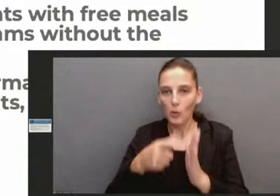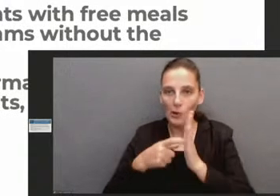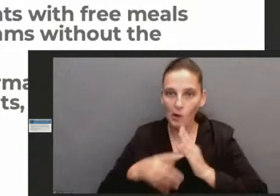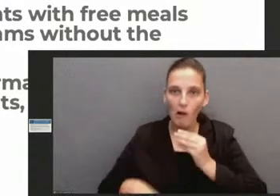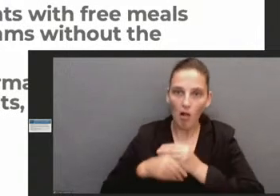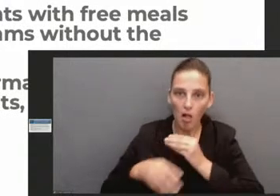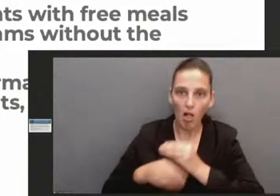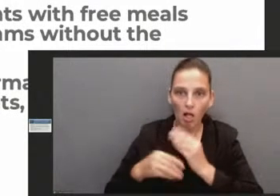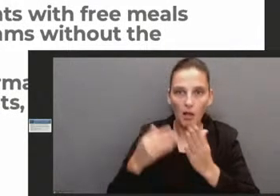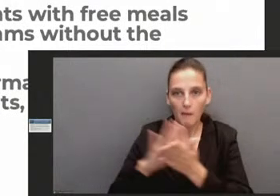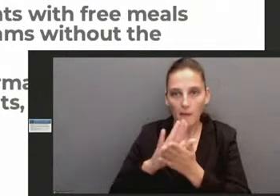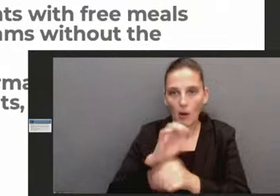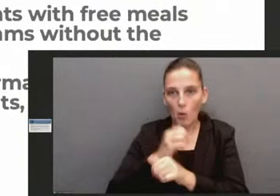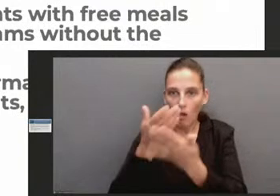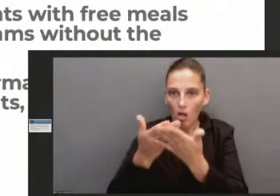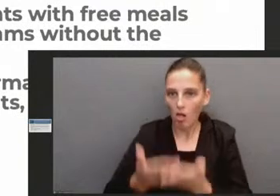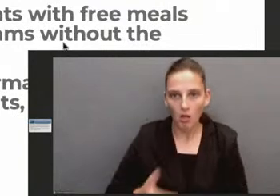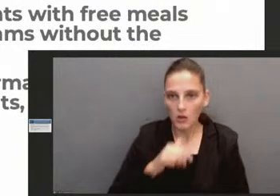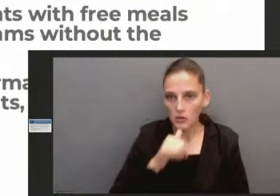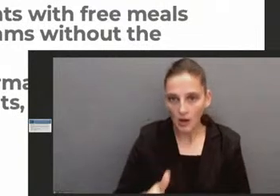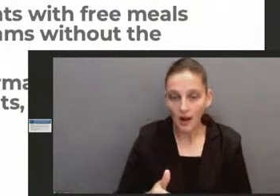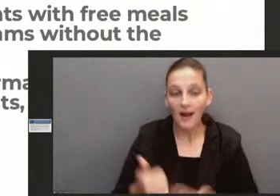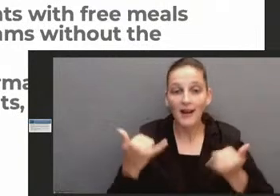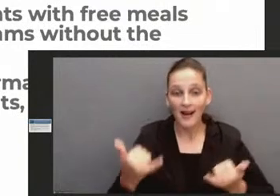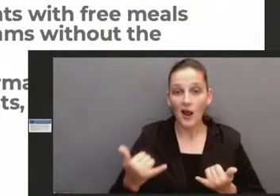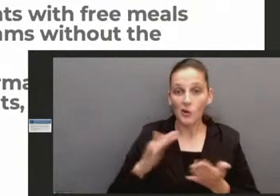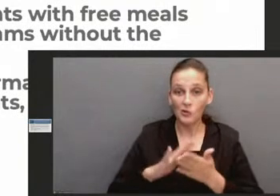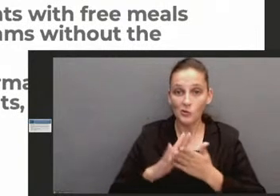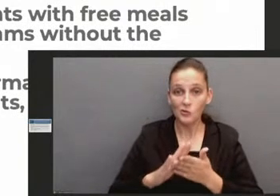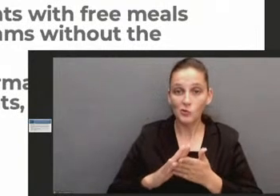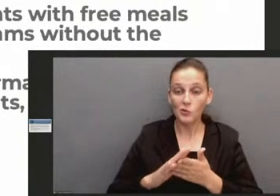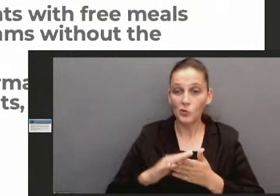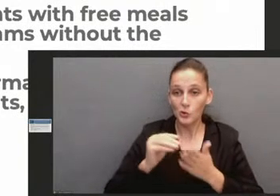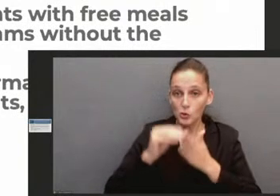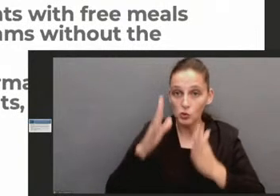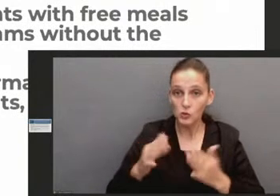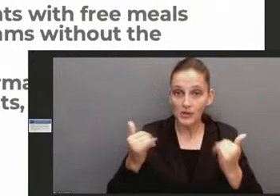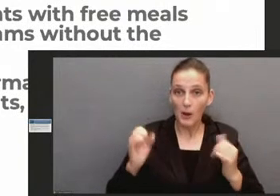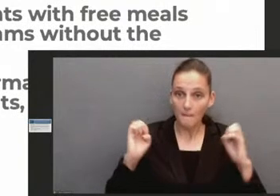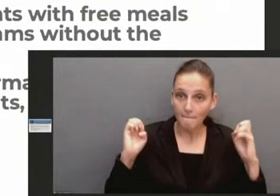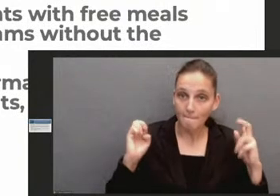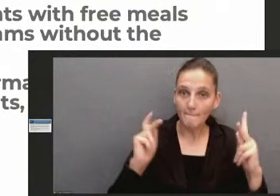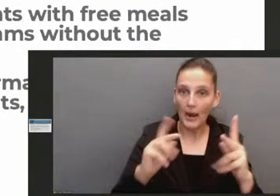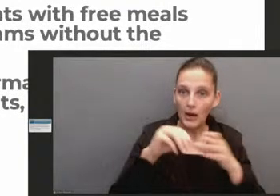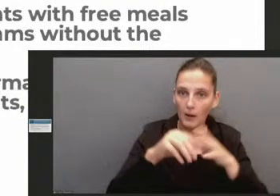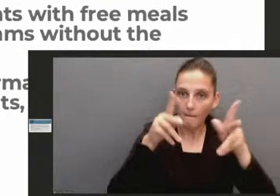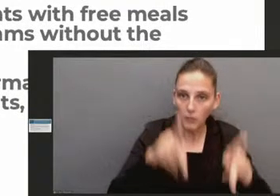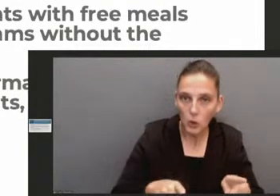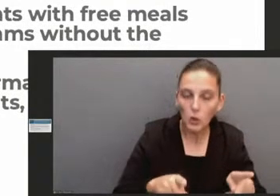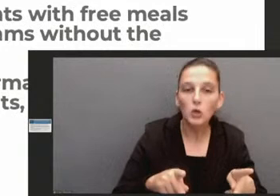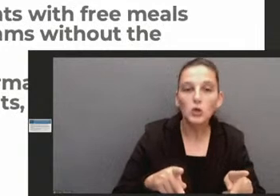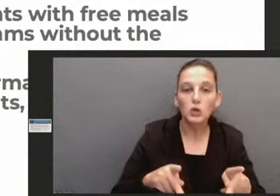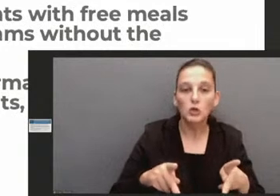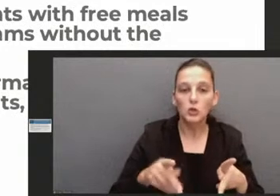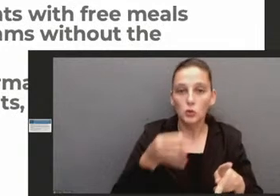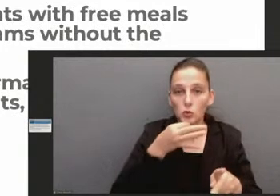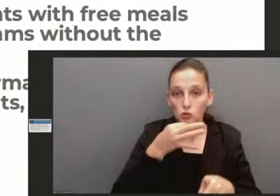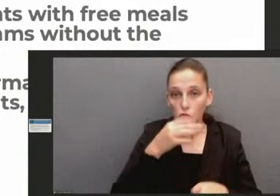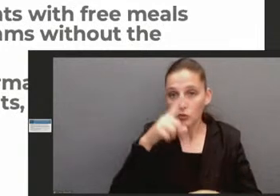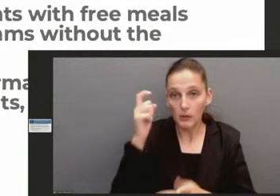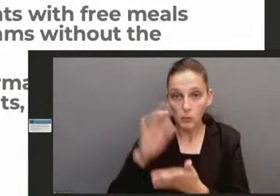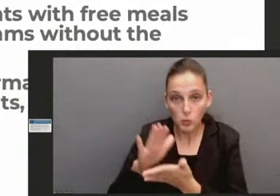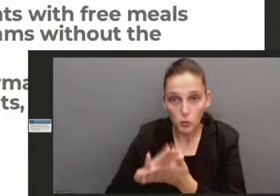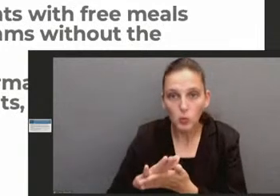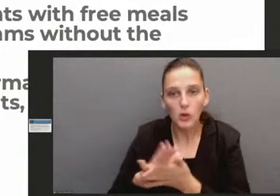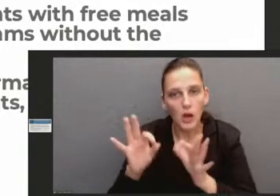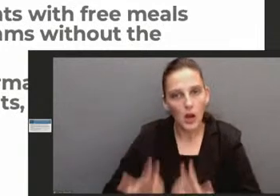documentation. As schools are going back and as people are coming out into the summer, it's really going to be important for students to have access